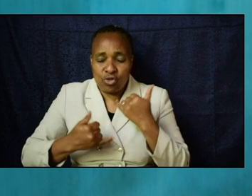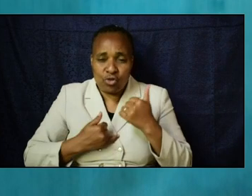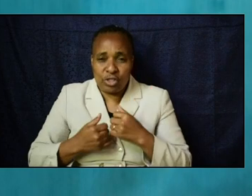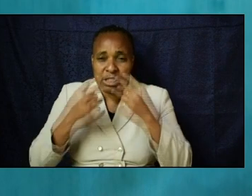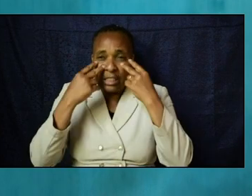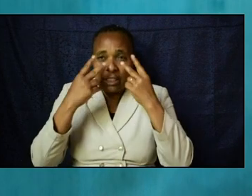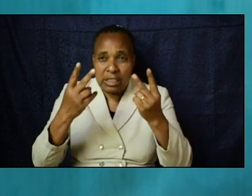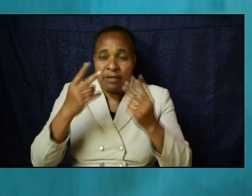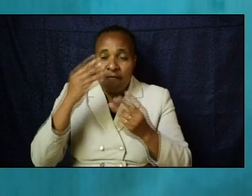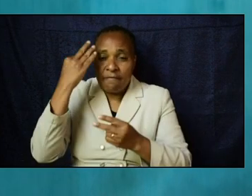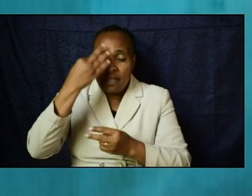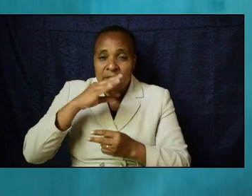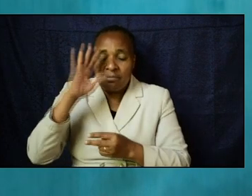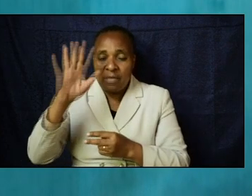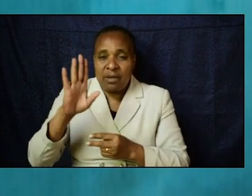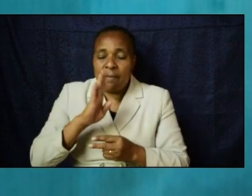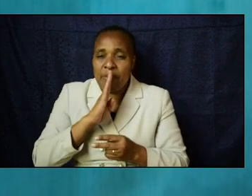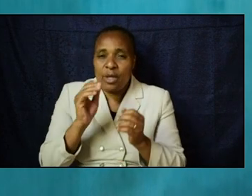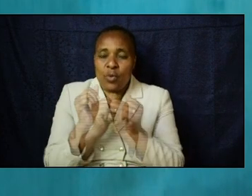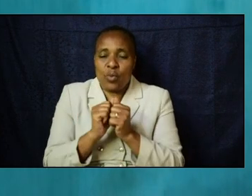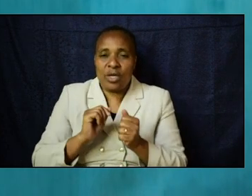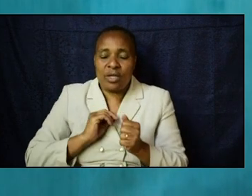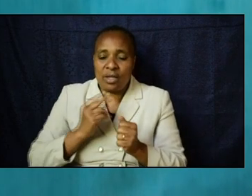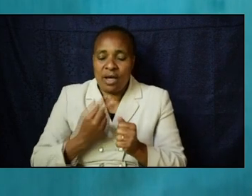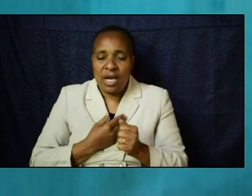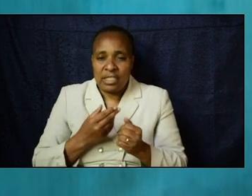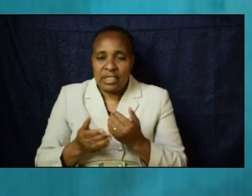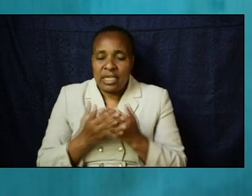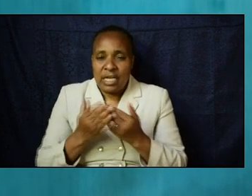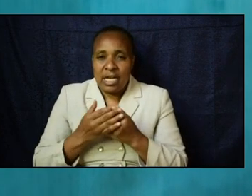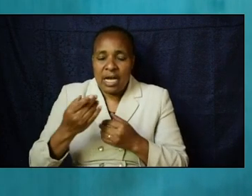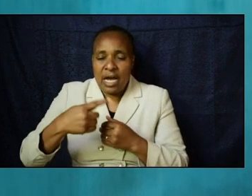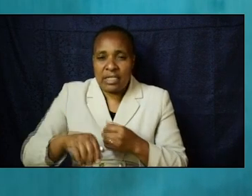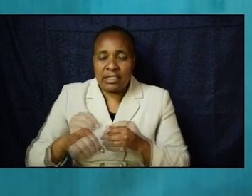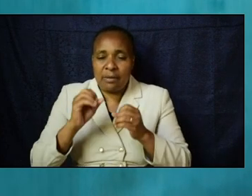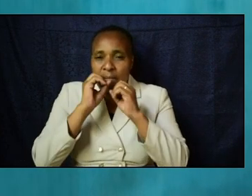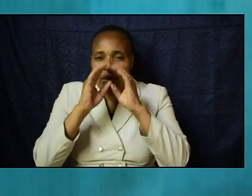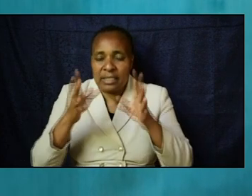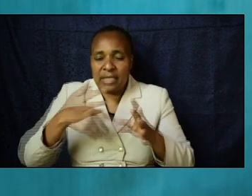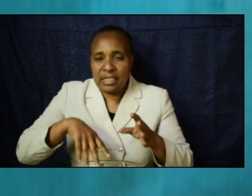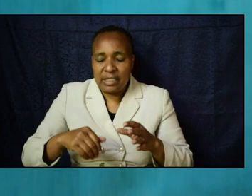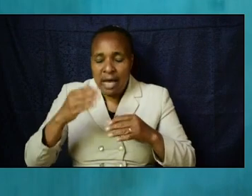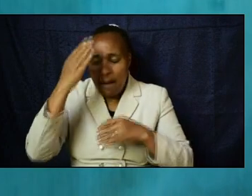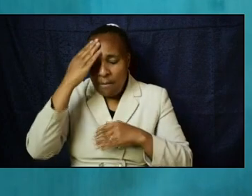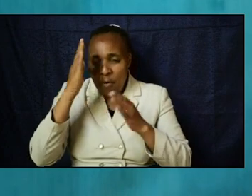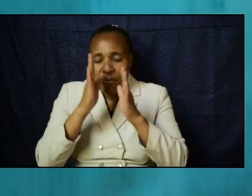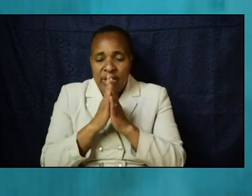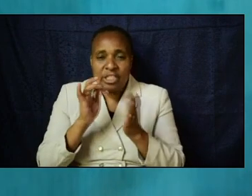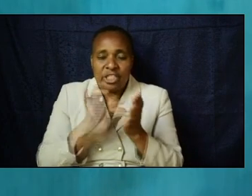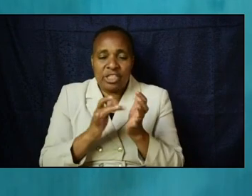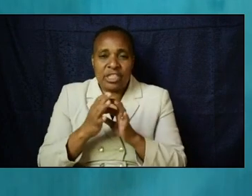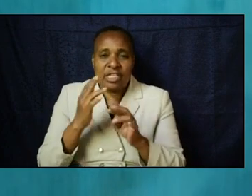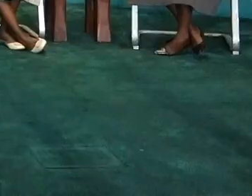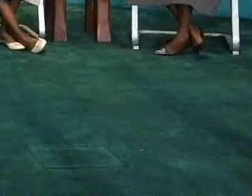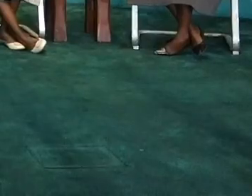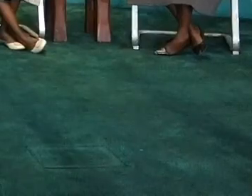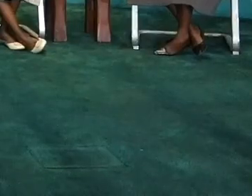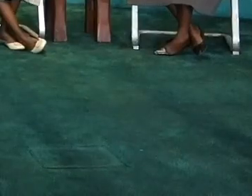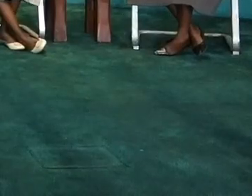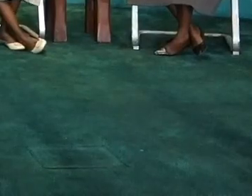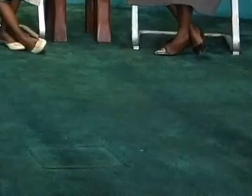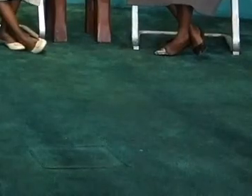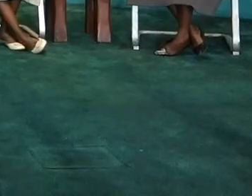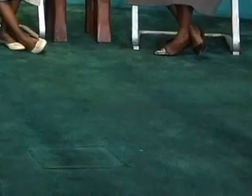face. Be with us, take care of us, and bless us, for this is our humble prayer in Jesus' name. Amen.